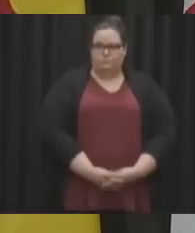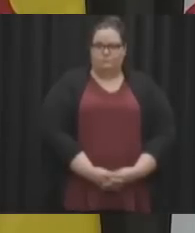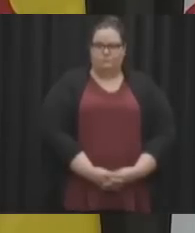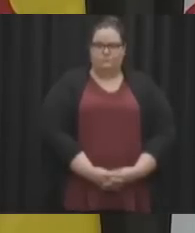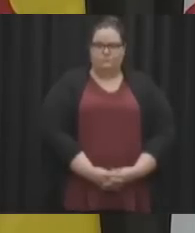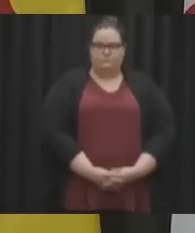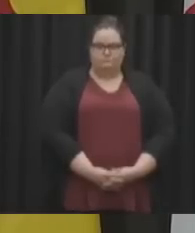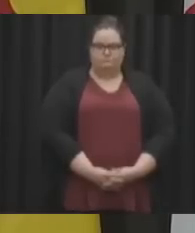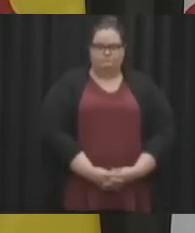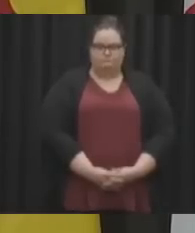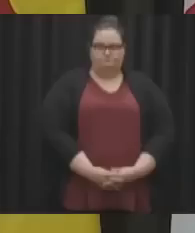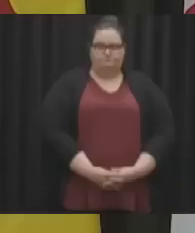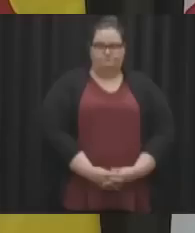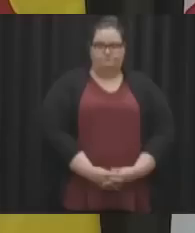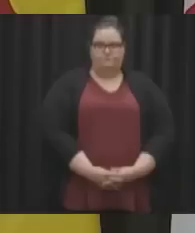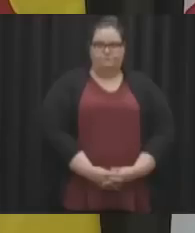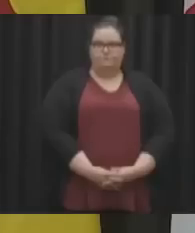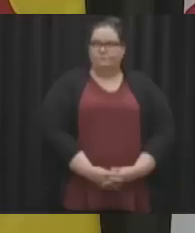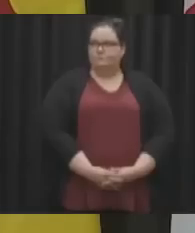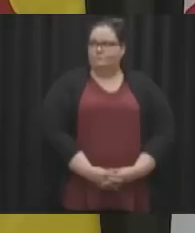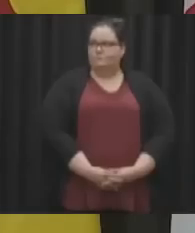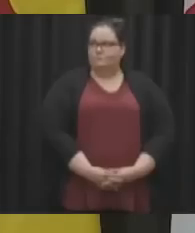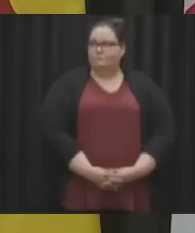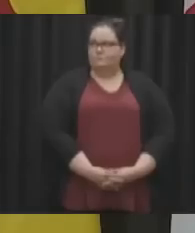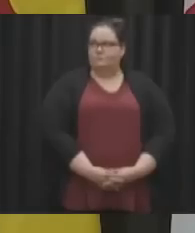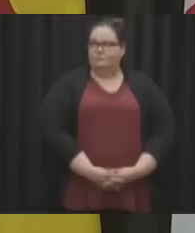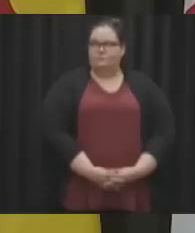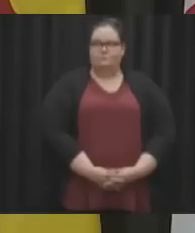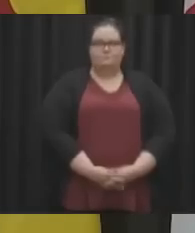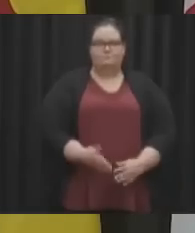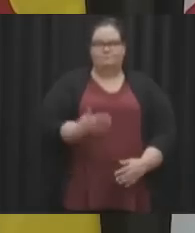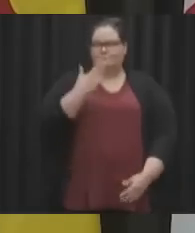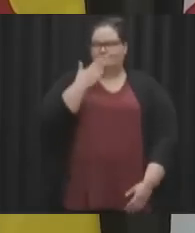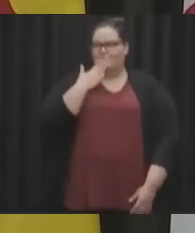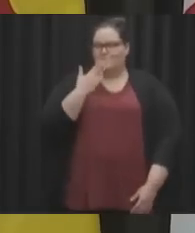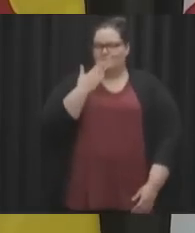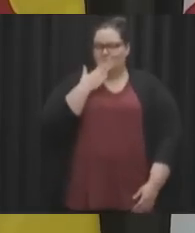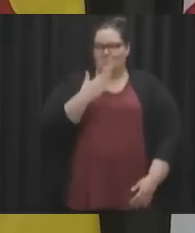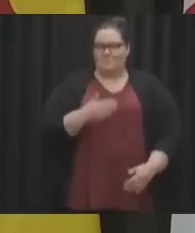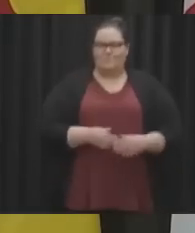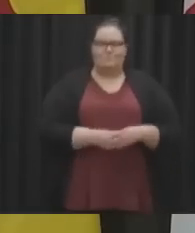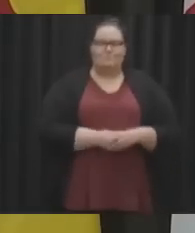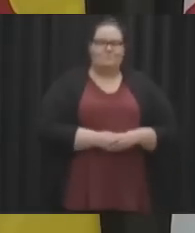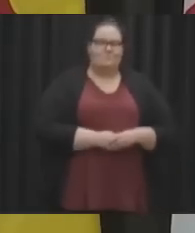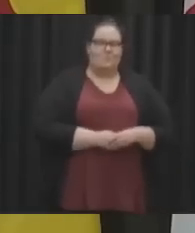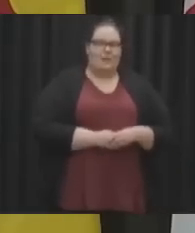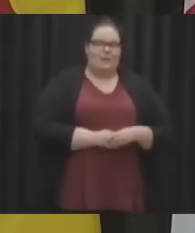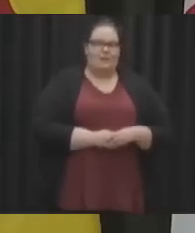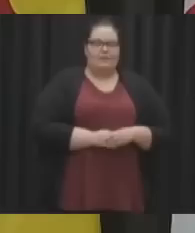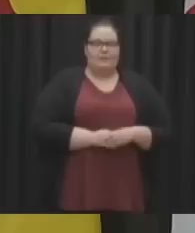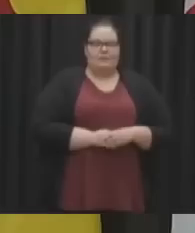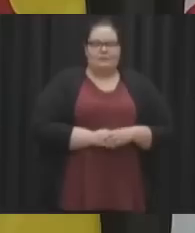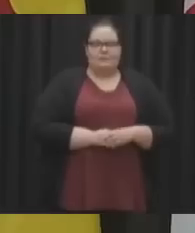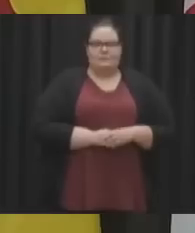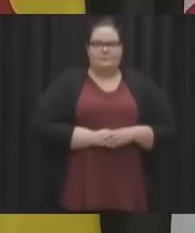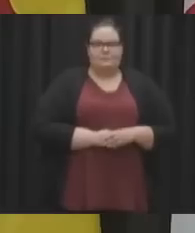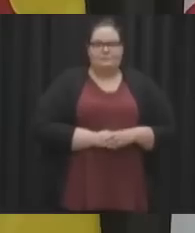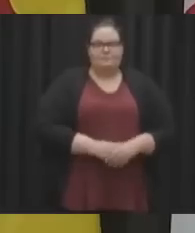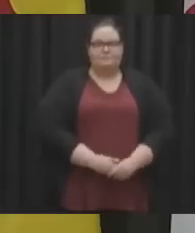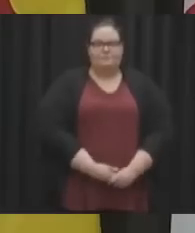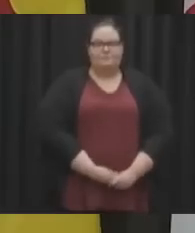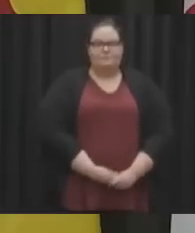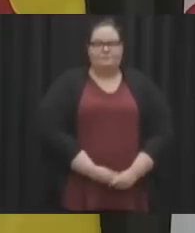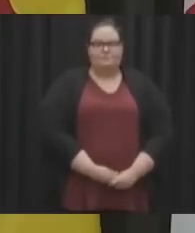start of the holiday weekend that any of us were hoping for. Ce n'est pas vraiment le début de la longue fin de semaine de l'Action de grâce que nous